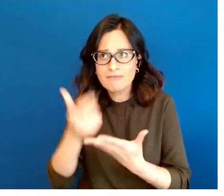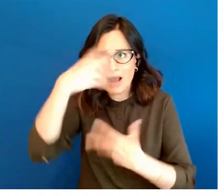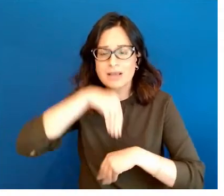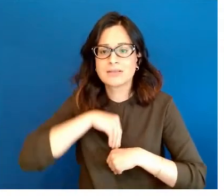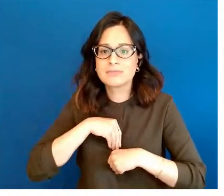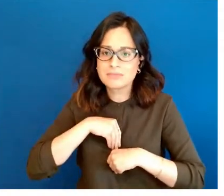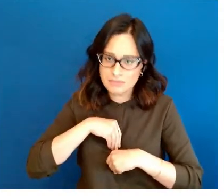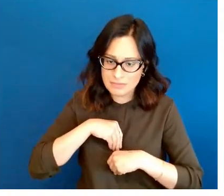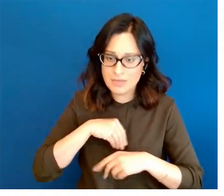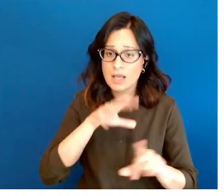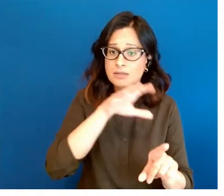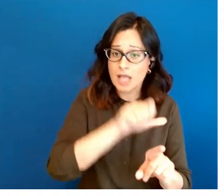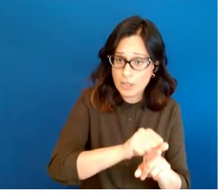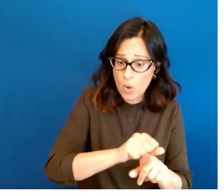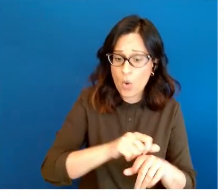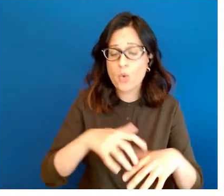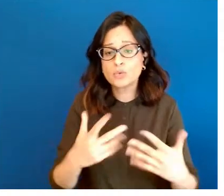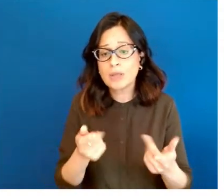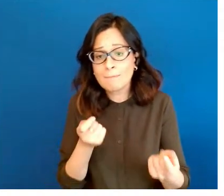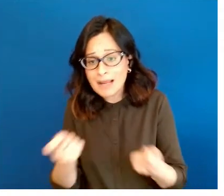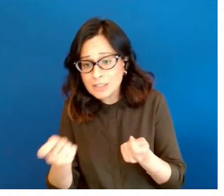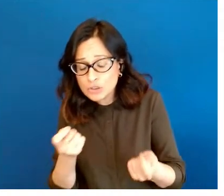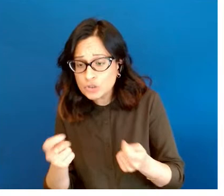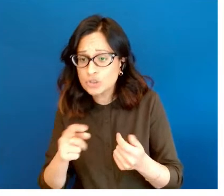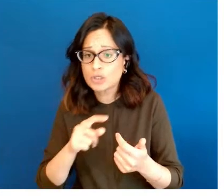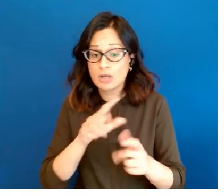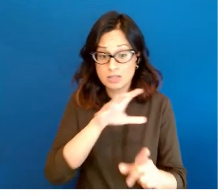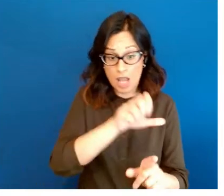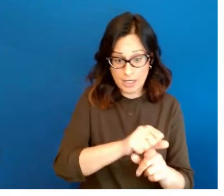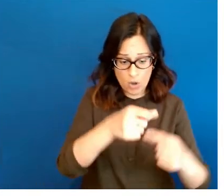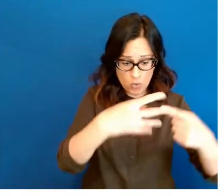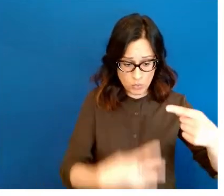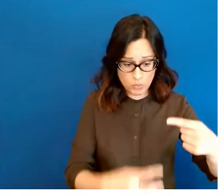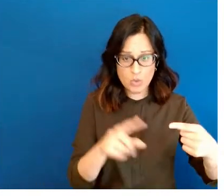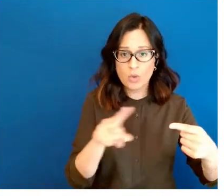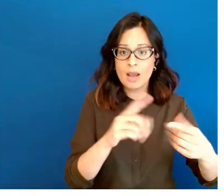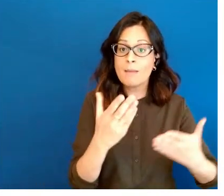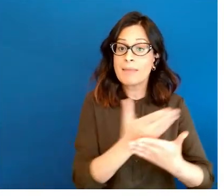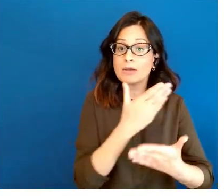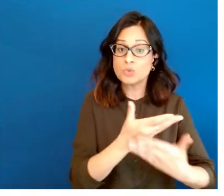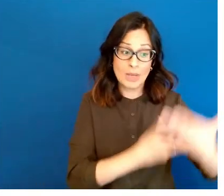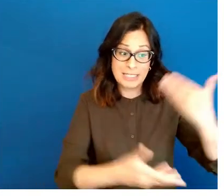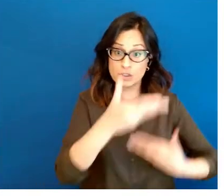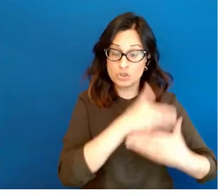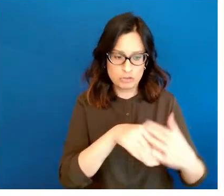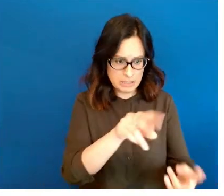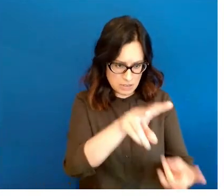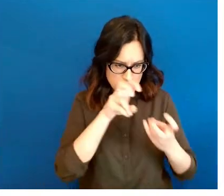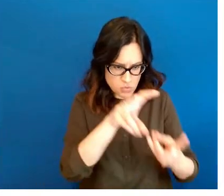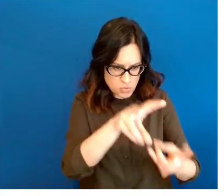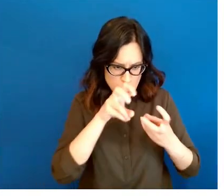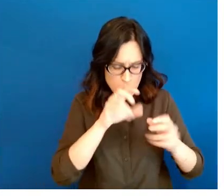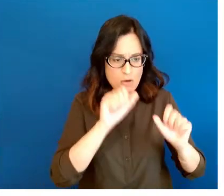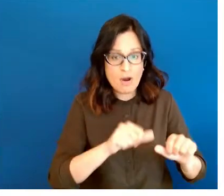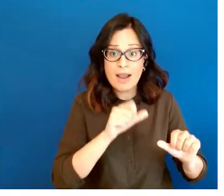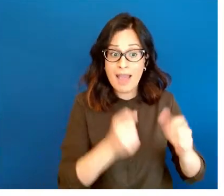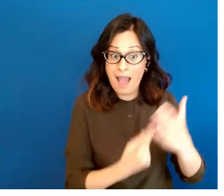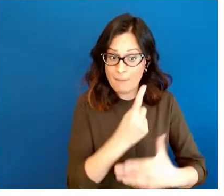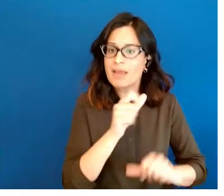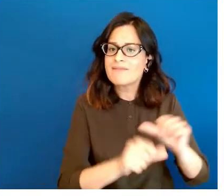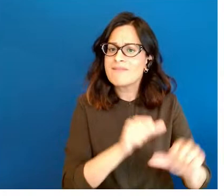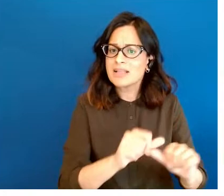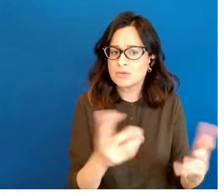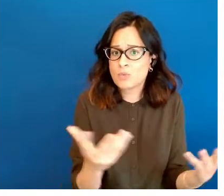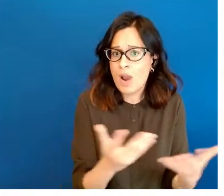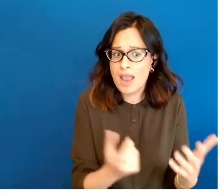and management. Diagnosis is basically about taking a good history, looking at the sequence of events, suspected